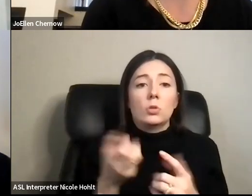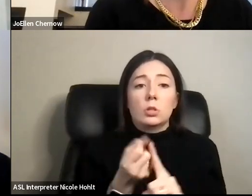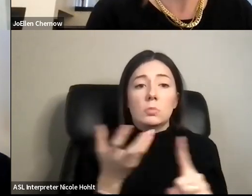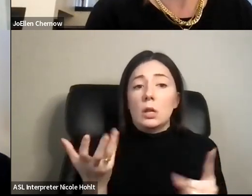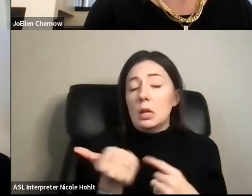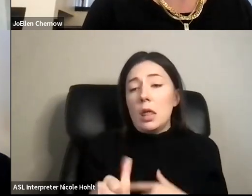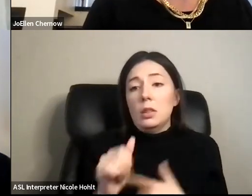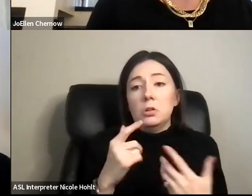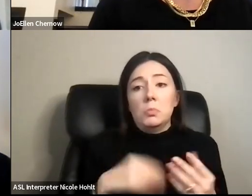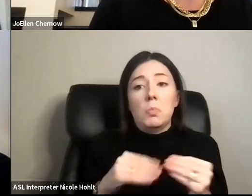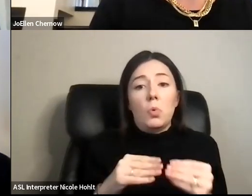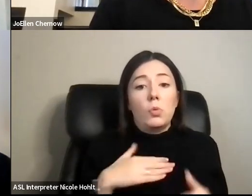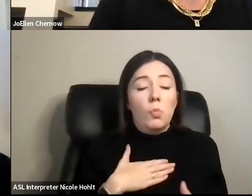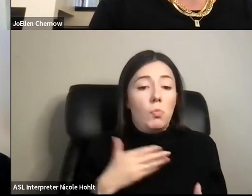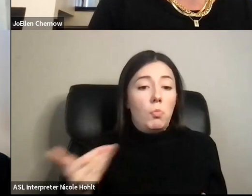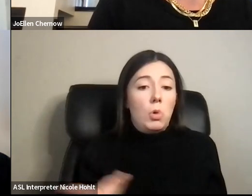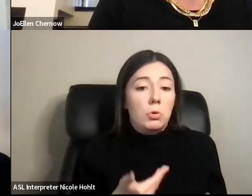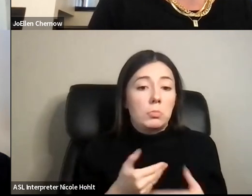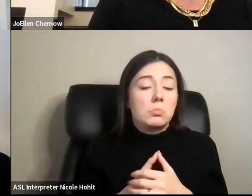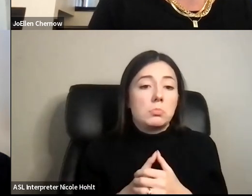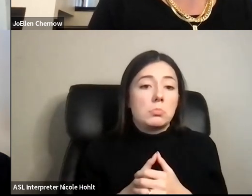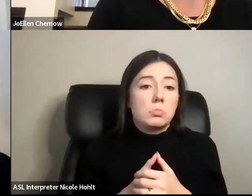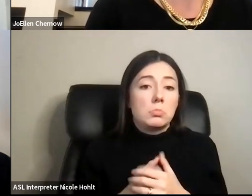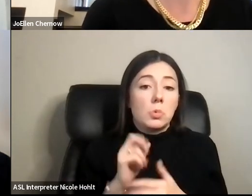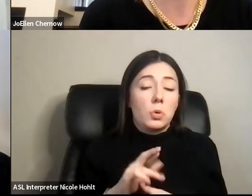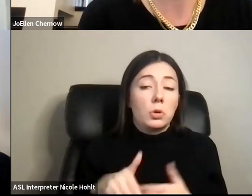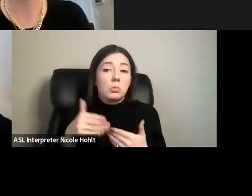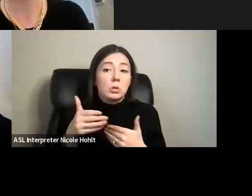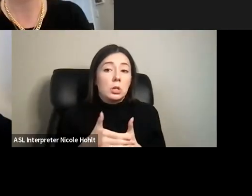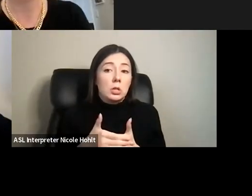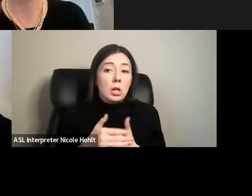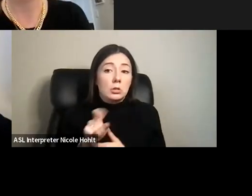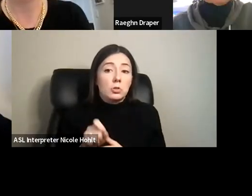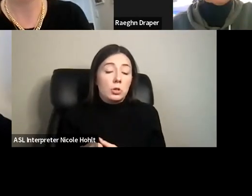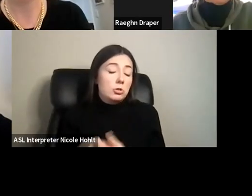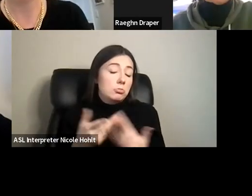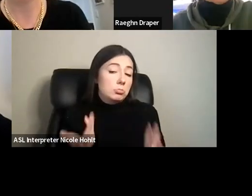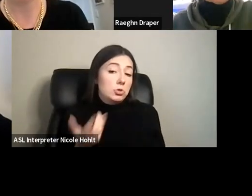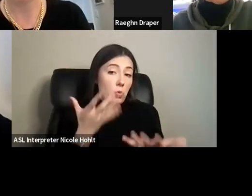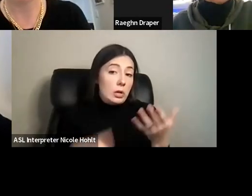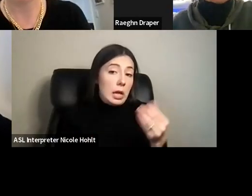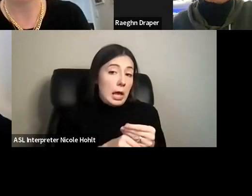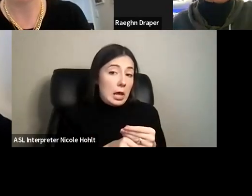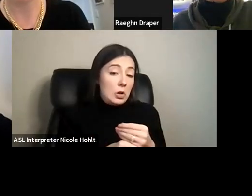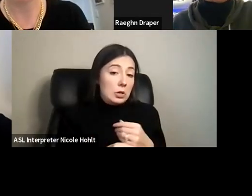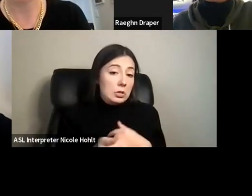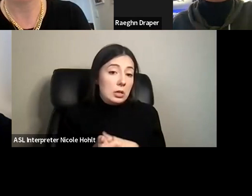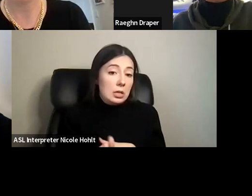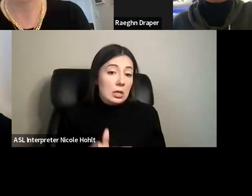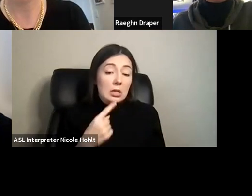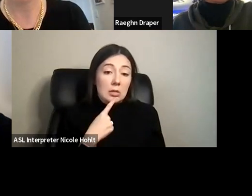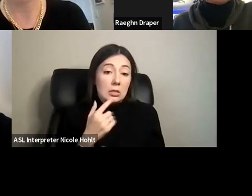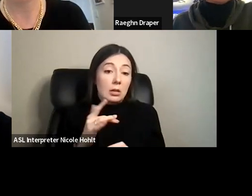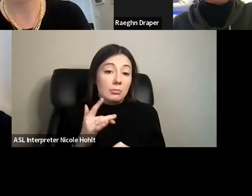welcome, or we can go to the next panel. So do you have anything to add on to what you said earlier?